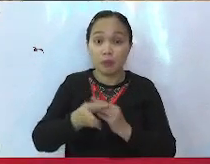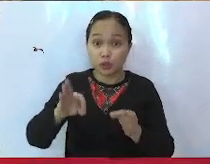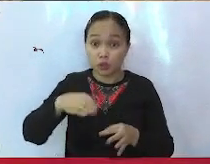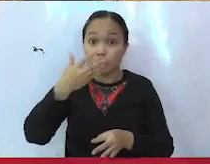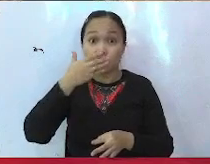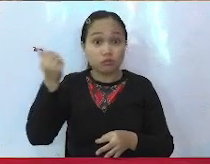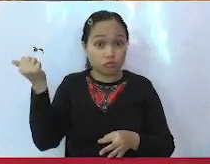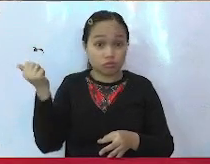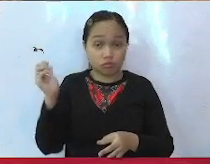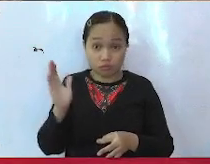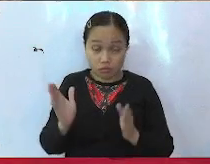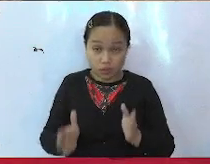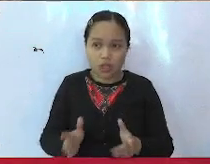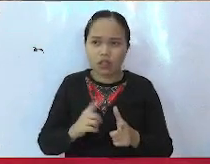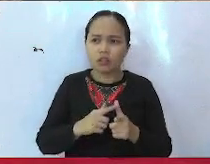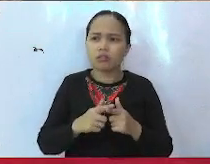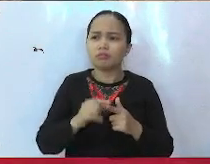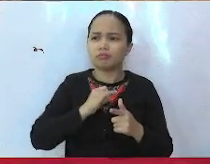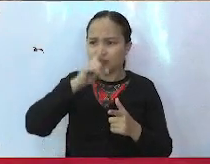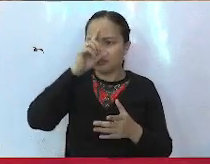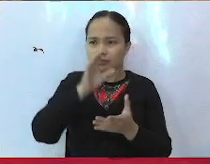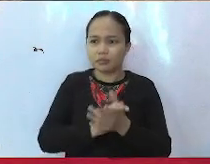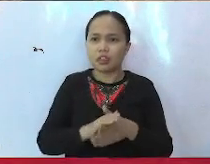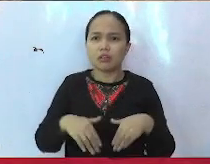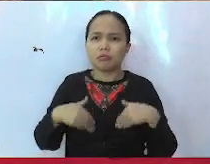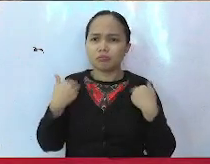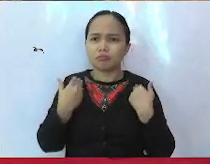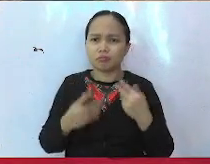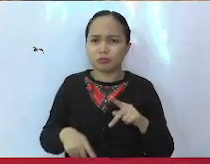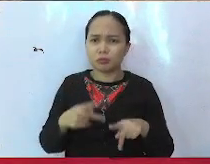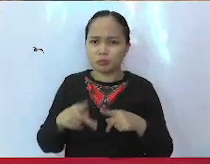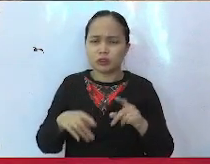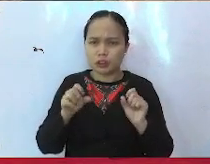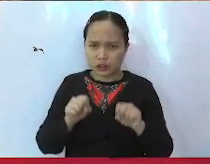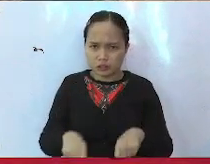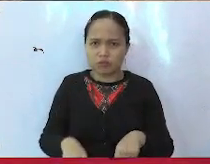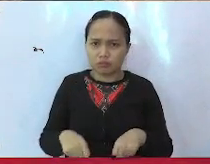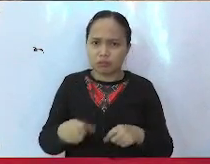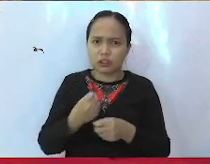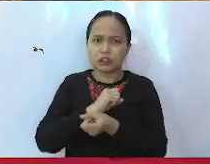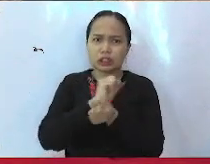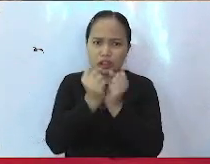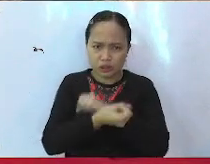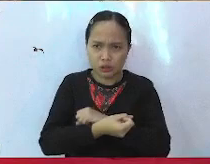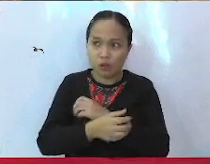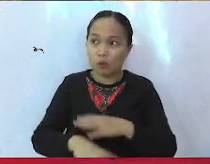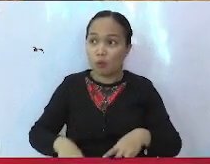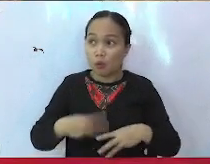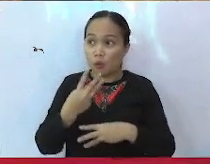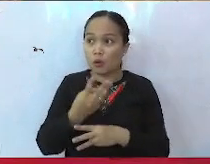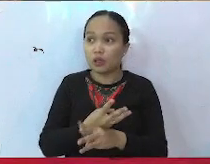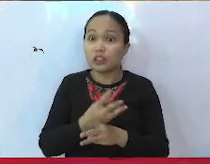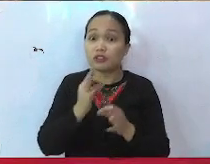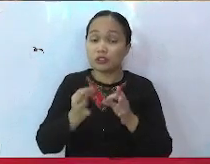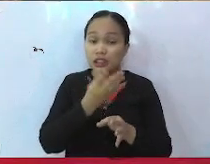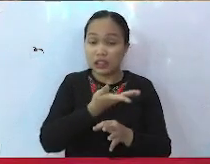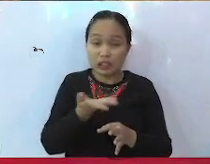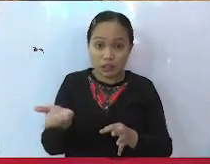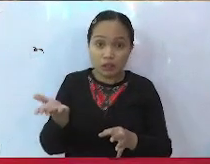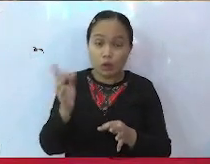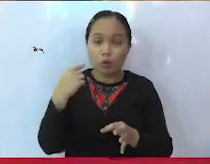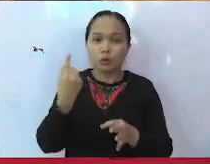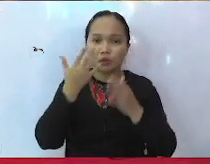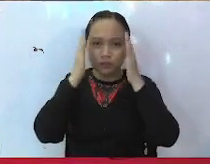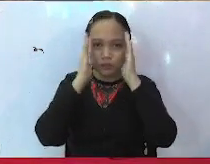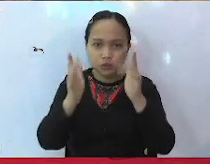change the world. Yeah. I believe the young people could bring revival to the whole world. if they'd keep their eyes on God. That's what I'm telling you.